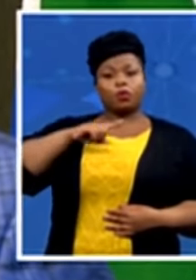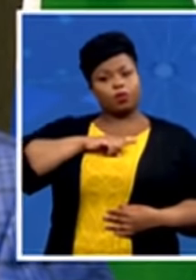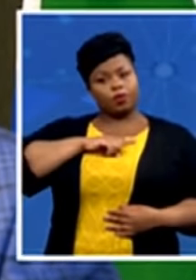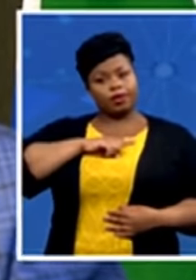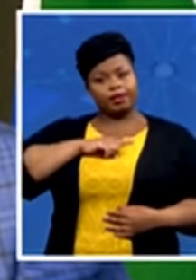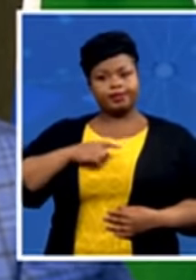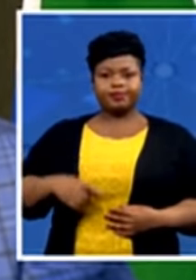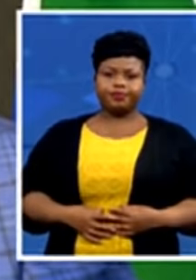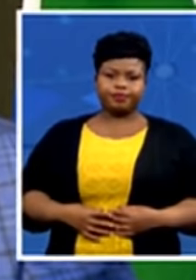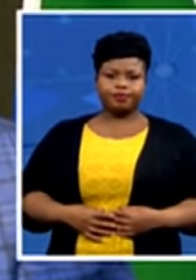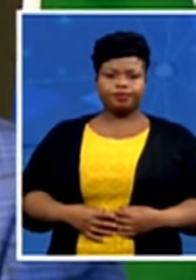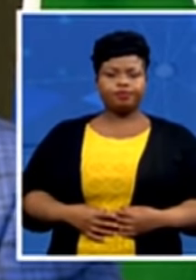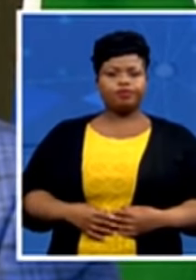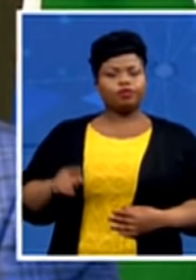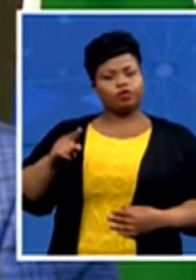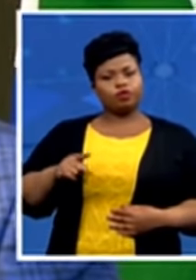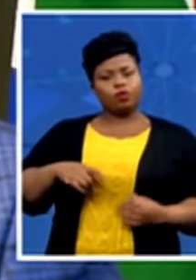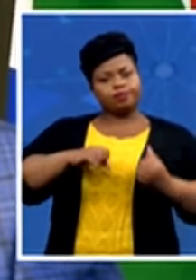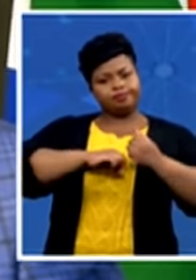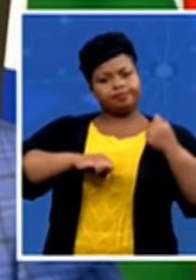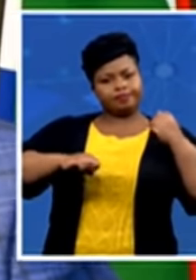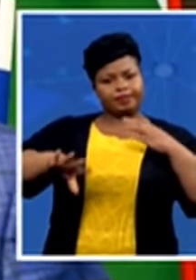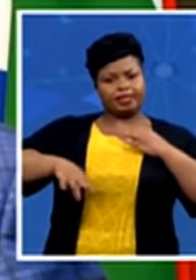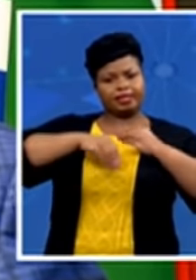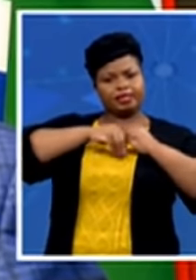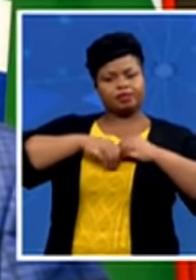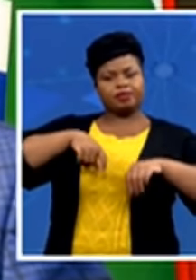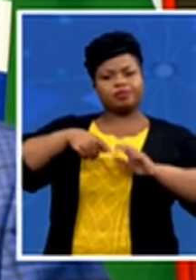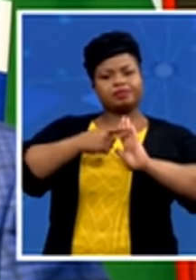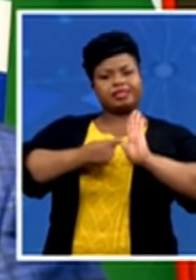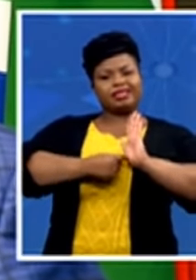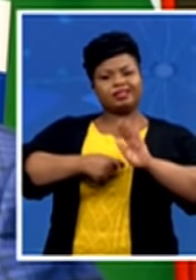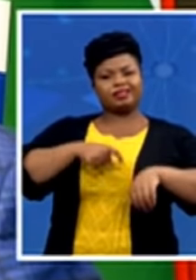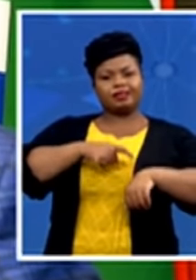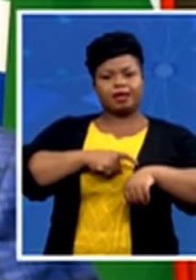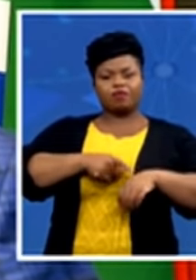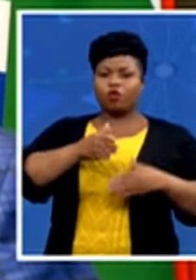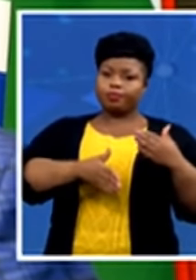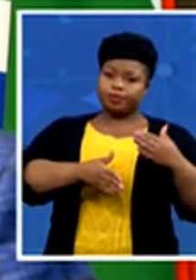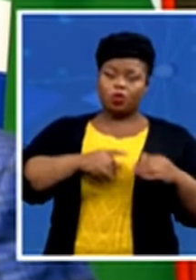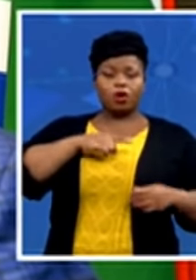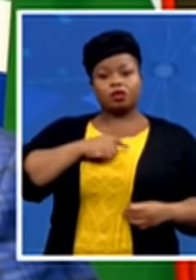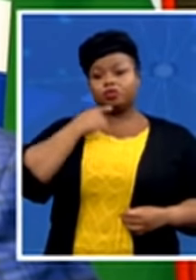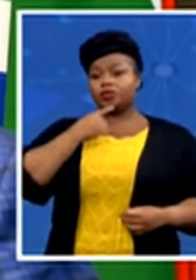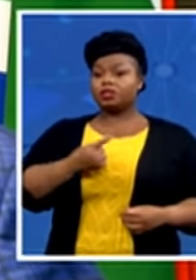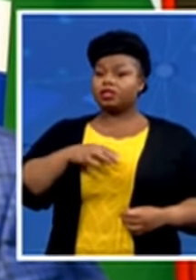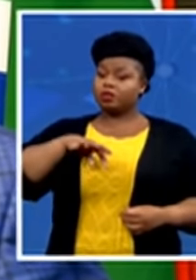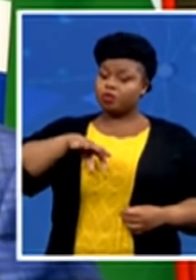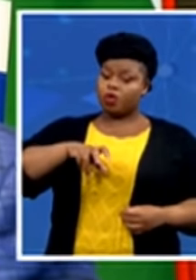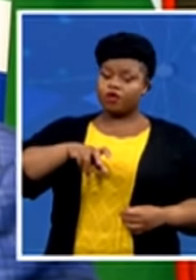period. As you have already said, for us in the province, it's a difficult matter,